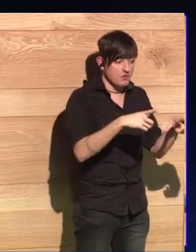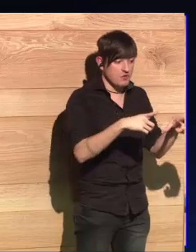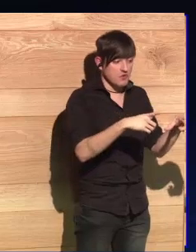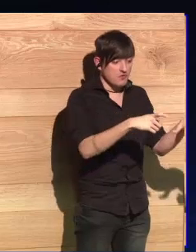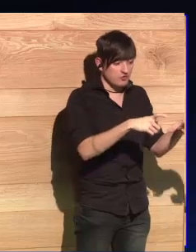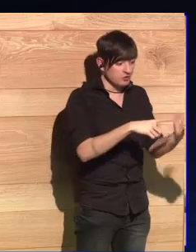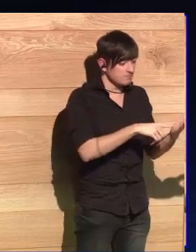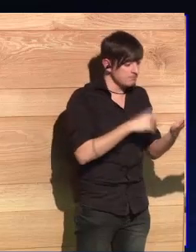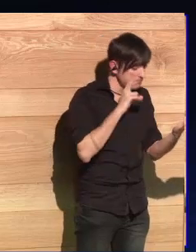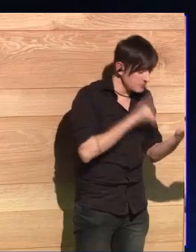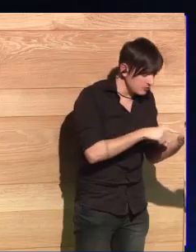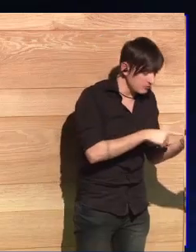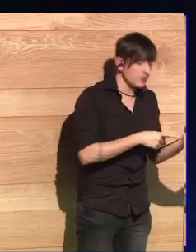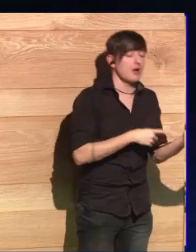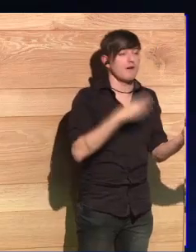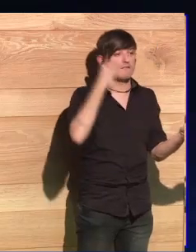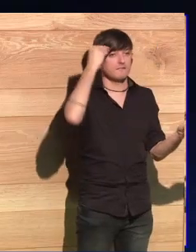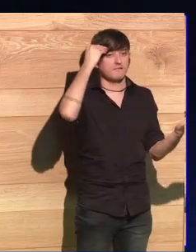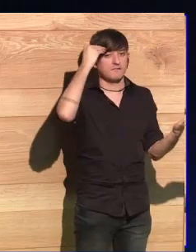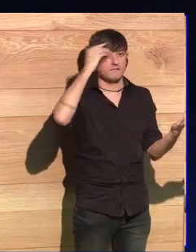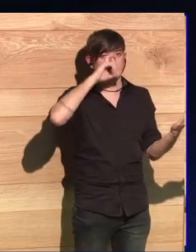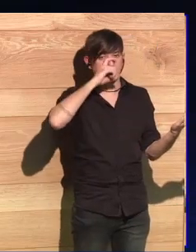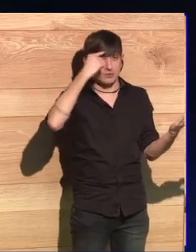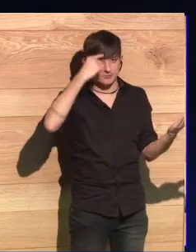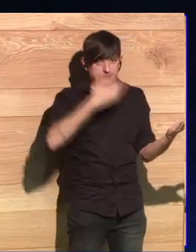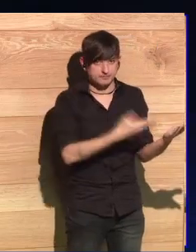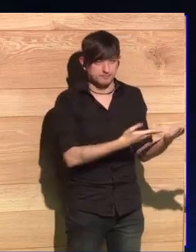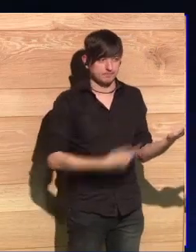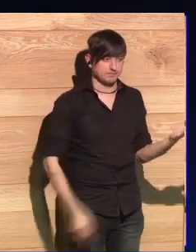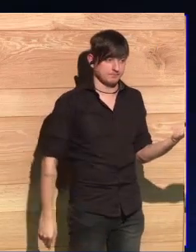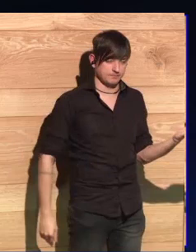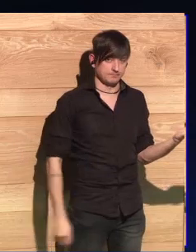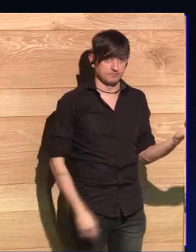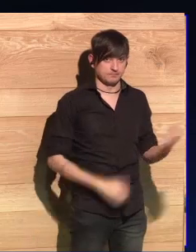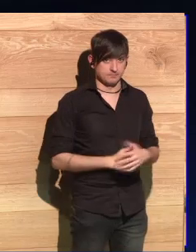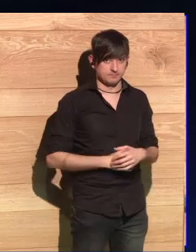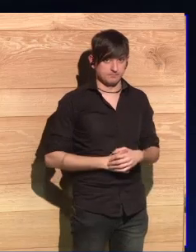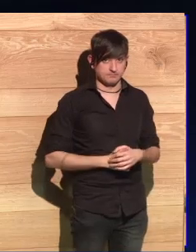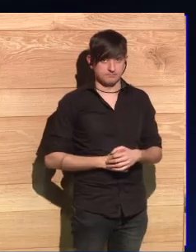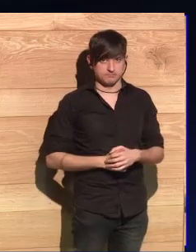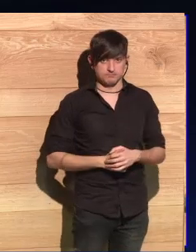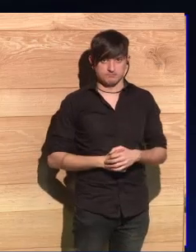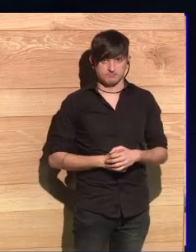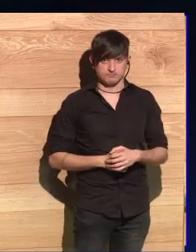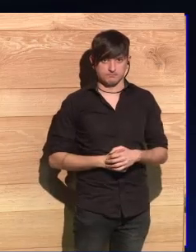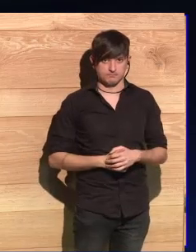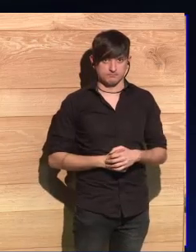of memories comes along with it. I can't help feeling that way when I look at my photographs.